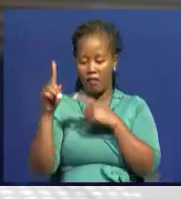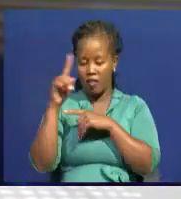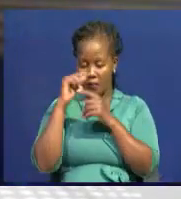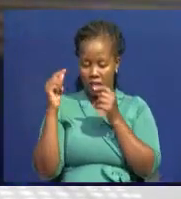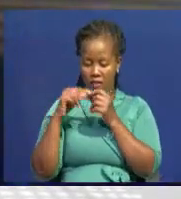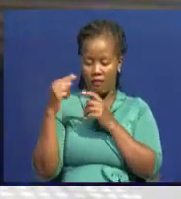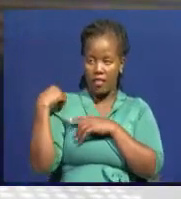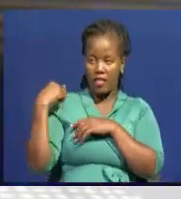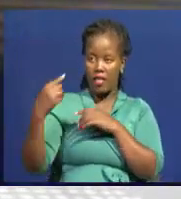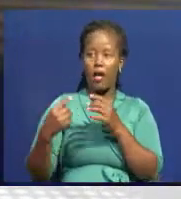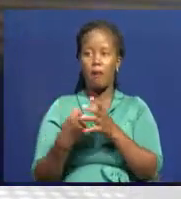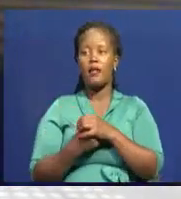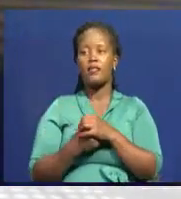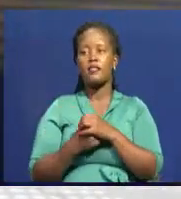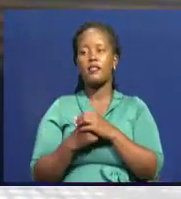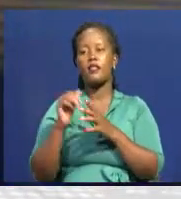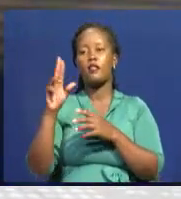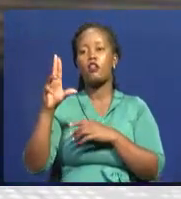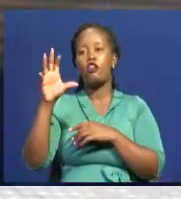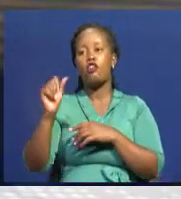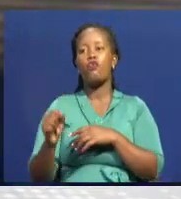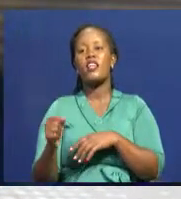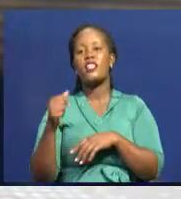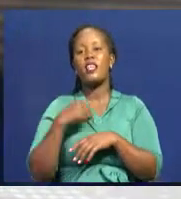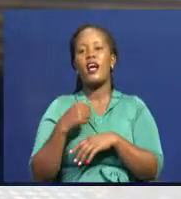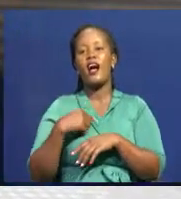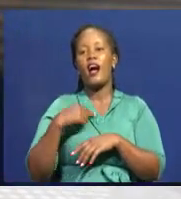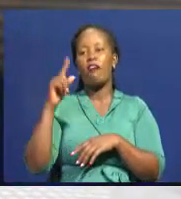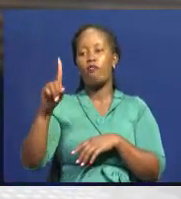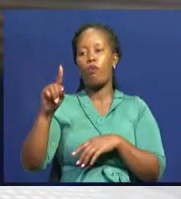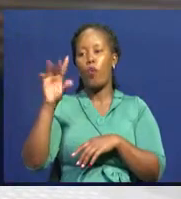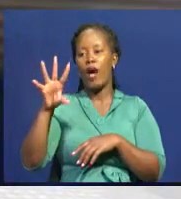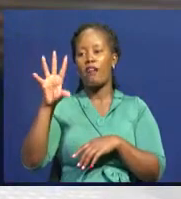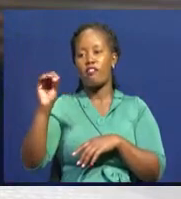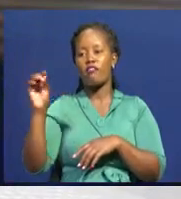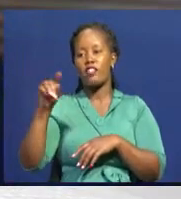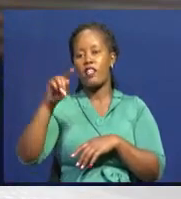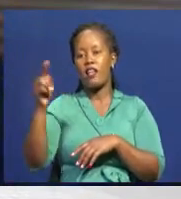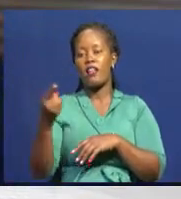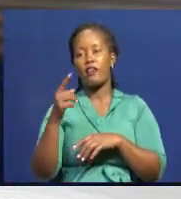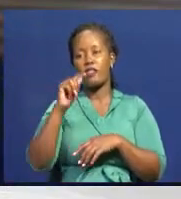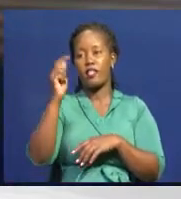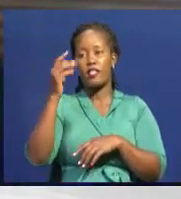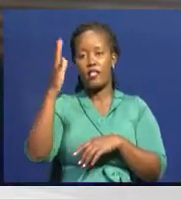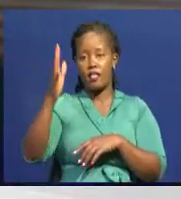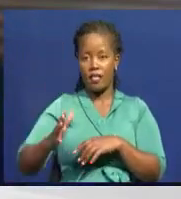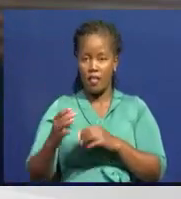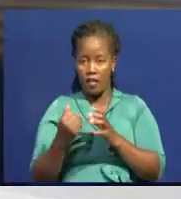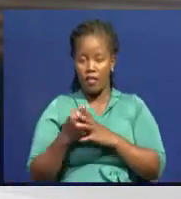have in the US, for example, about 150,000 Kenyans. Out of